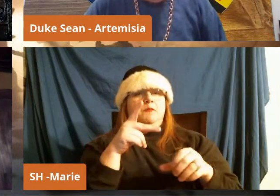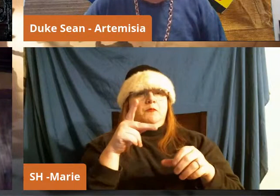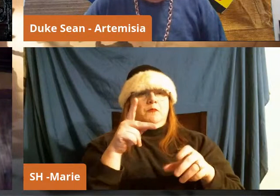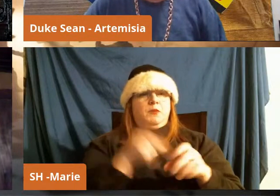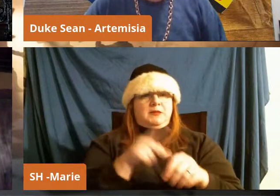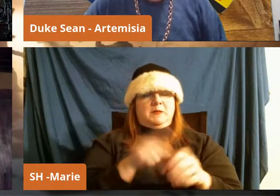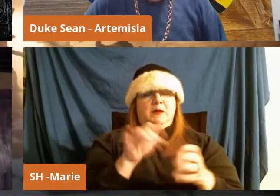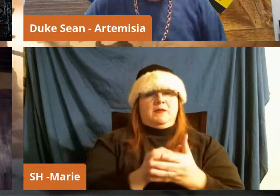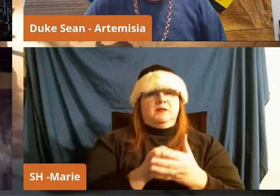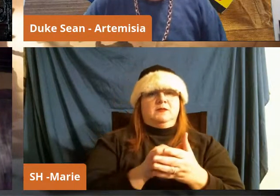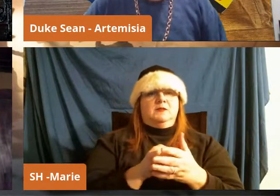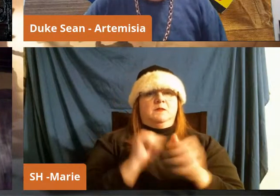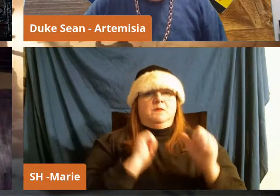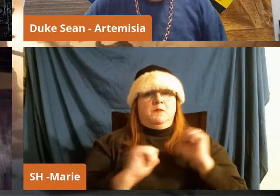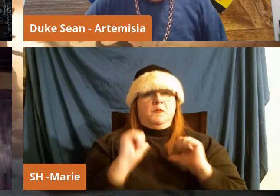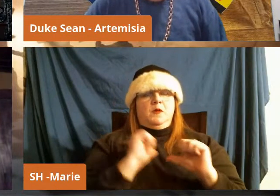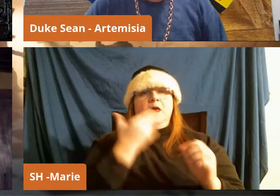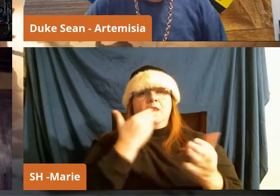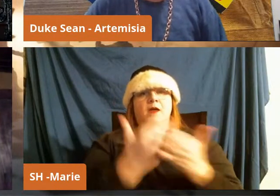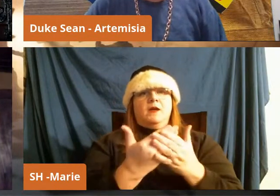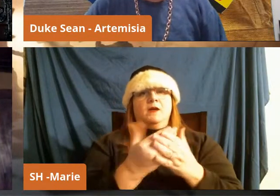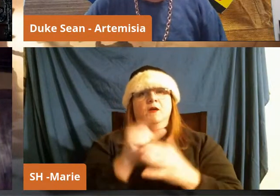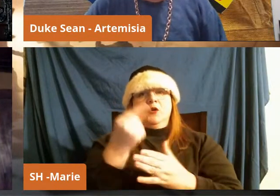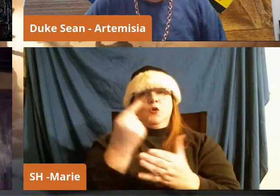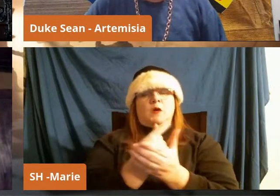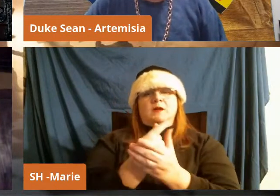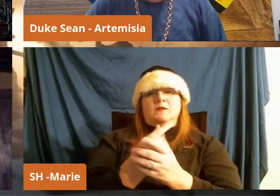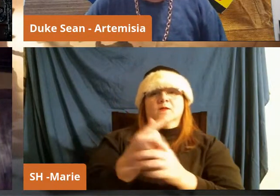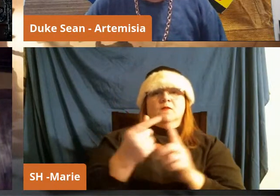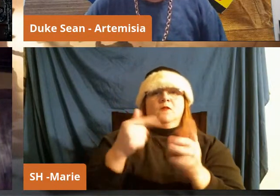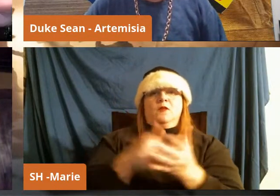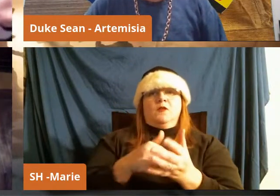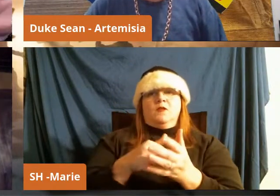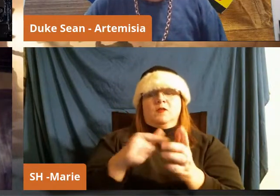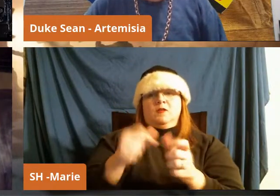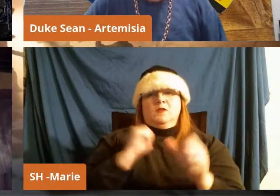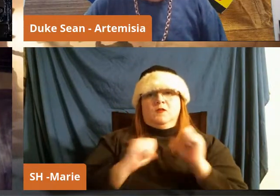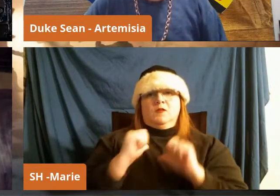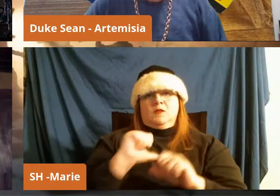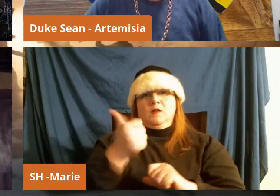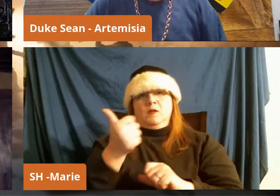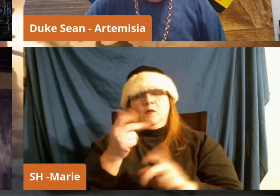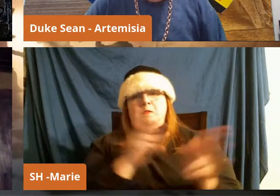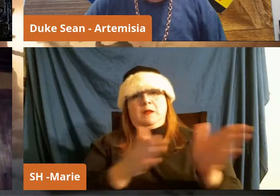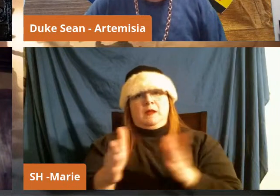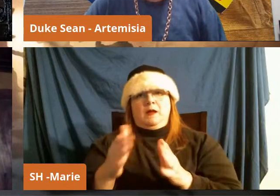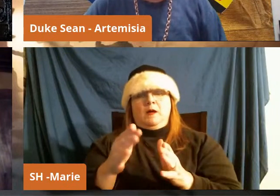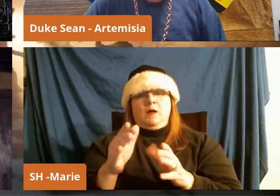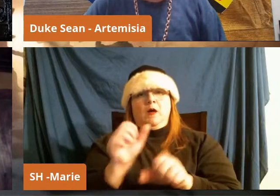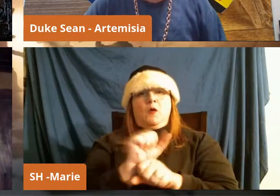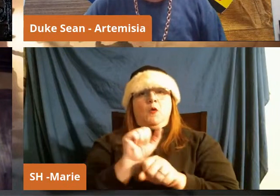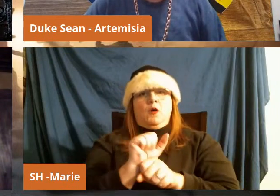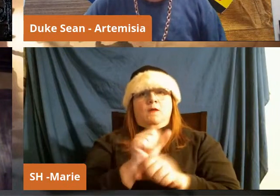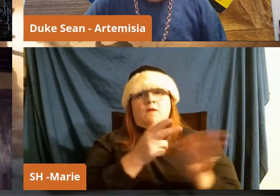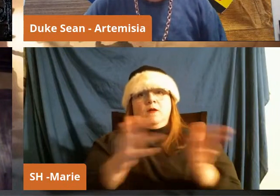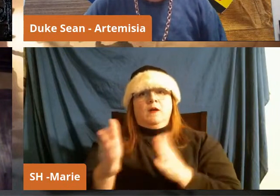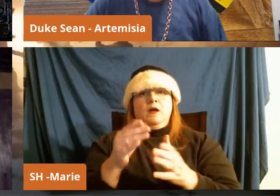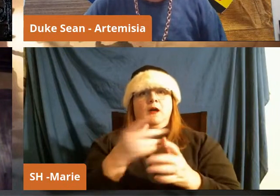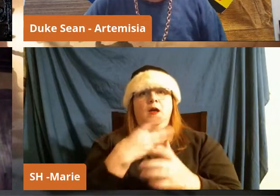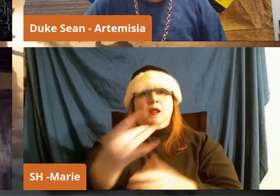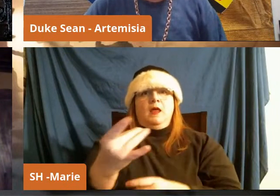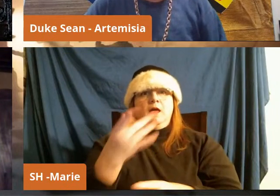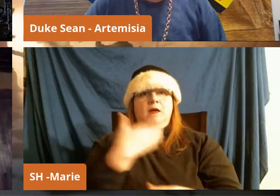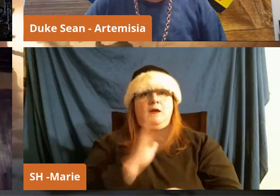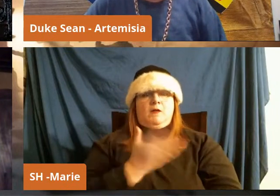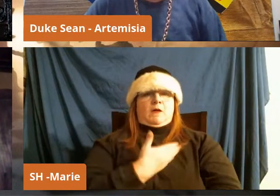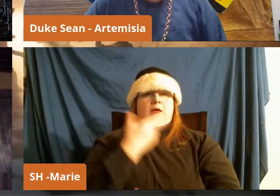So thank you. Yeah, thank you. Of course, thank you as always, Your Grace, for this show and the others we're planning. I'm looking forward to the rest of them. And I'd like to thank